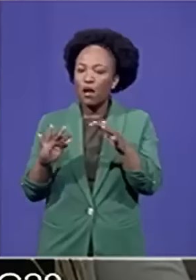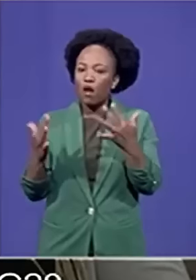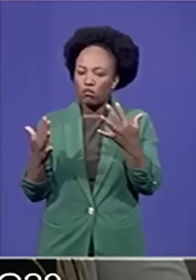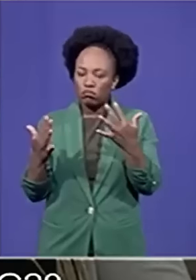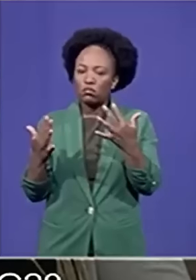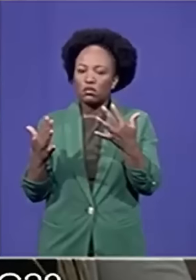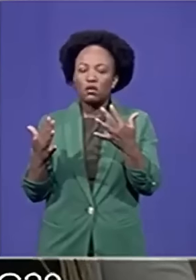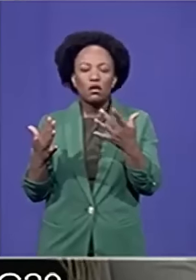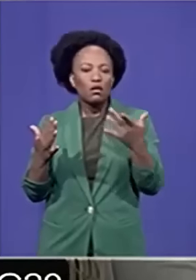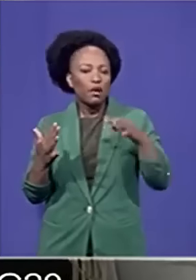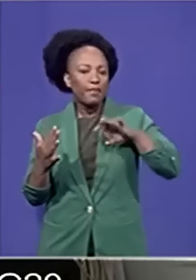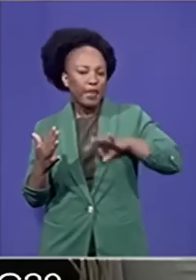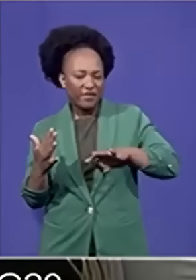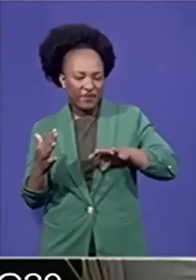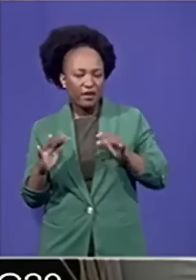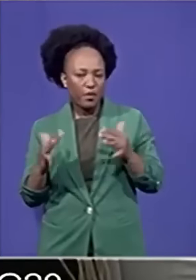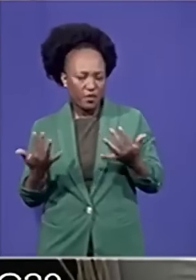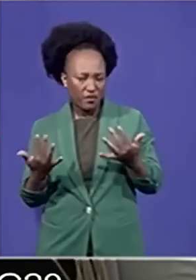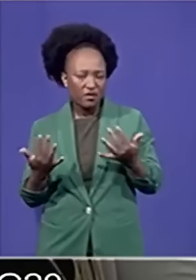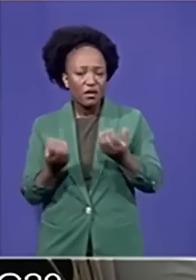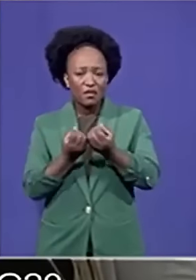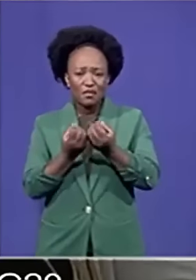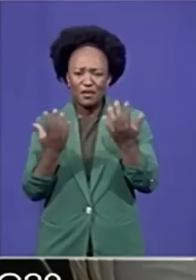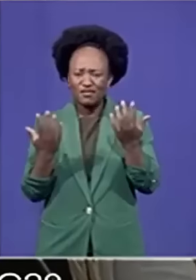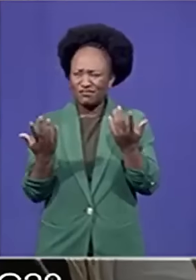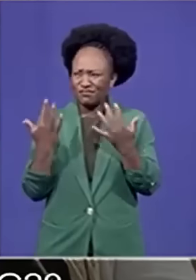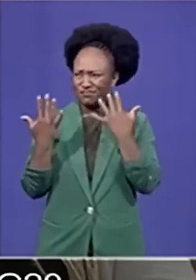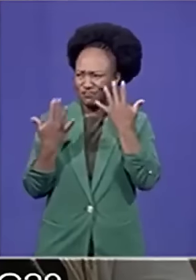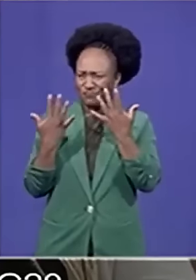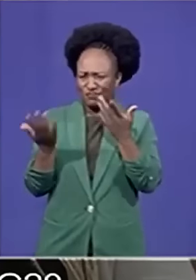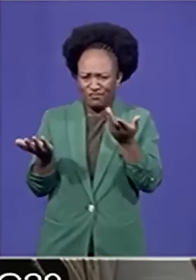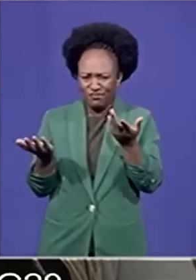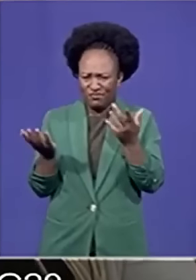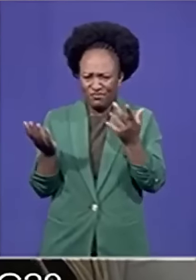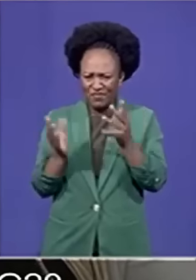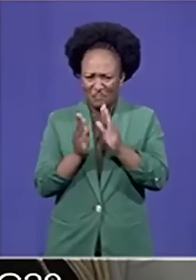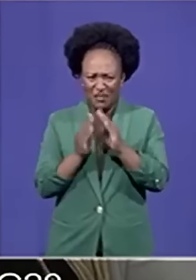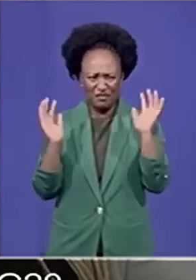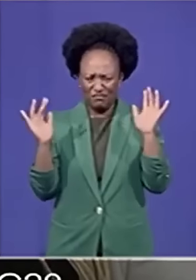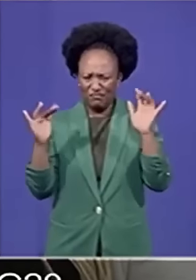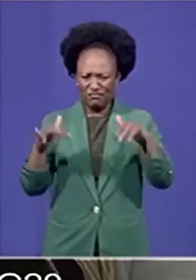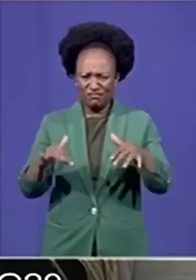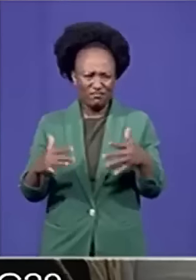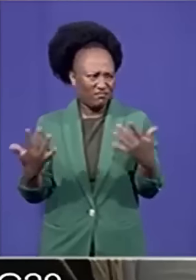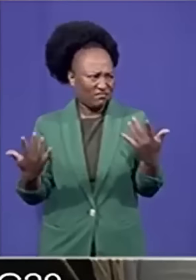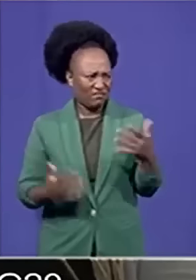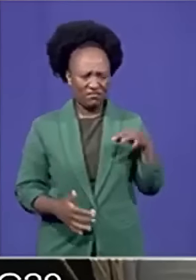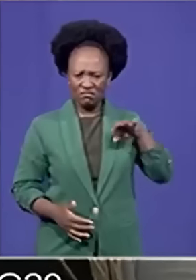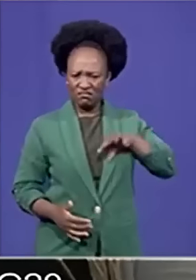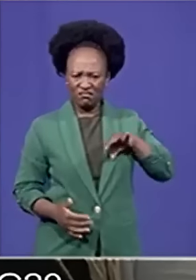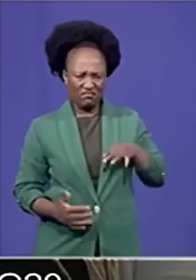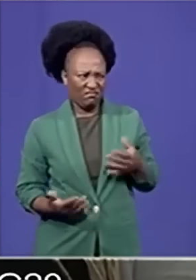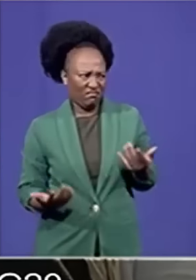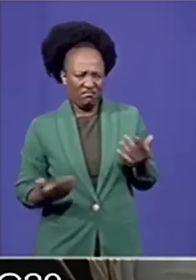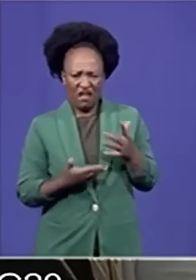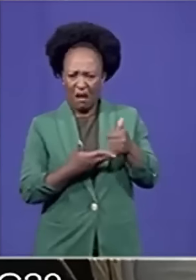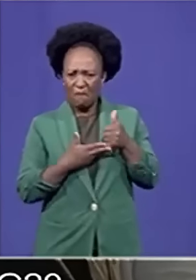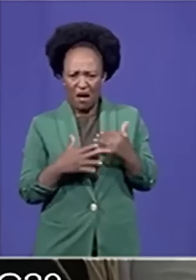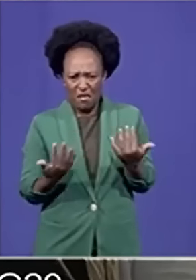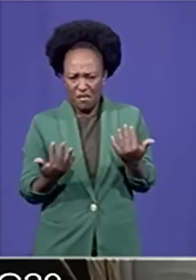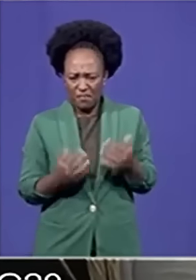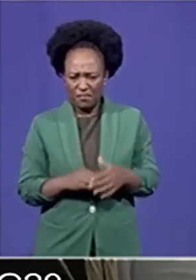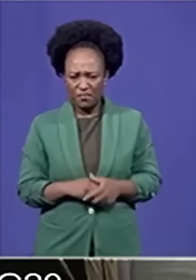tswela molemo ma-Afrika Borwa jwang hobane ba bangata ba ntse ba ipotsa hore jwale ka ha re tshwara seboka sena sa G20 bona se ileng hore di tla ba tswela molemo ke